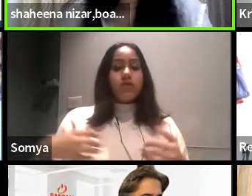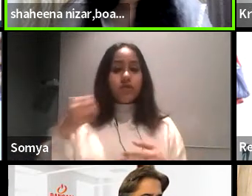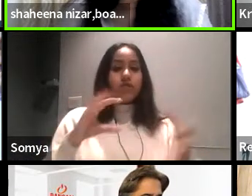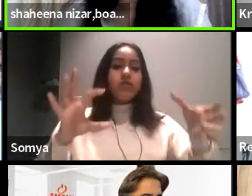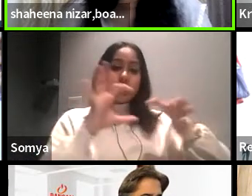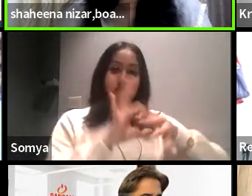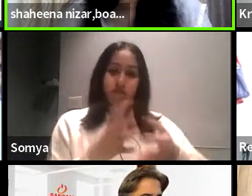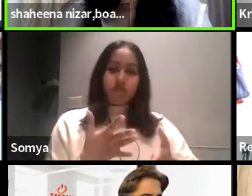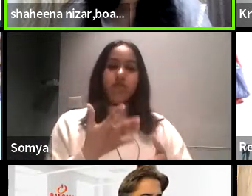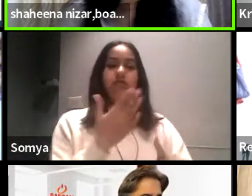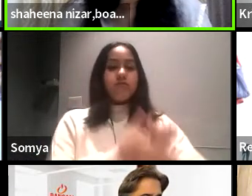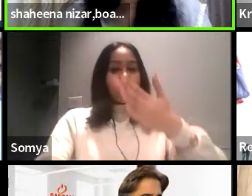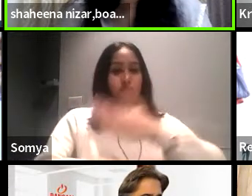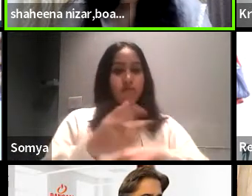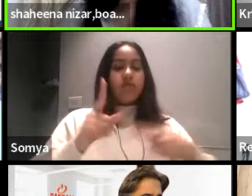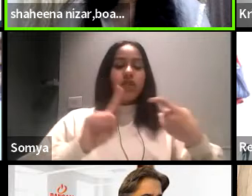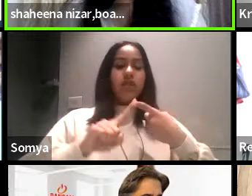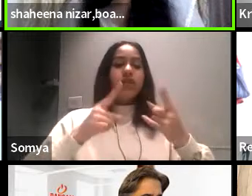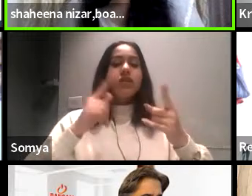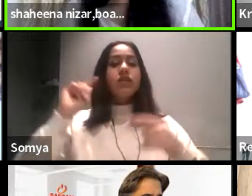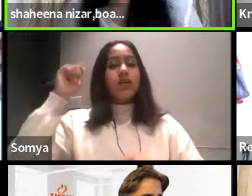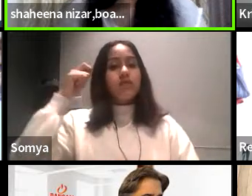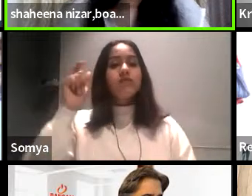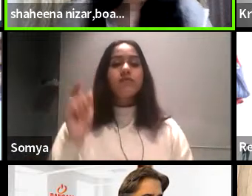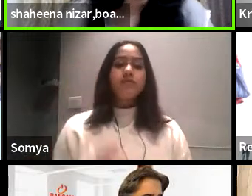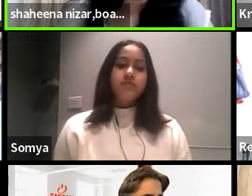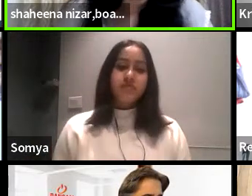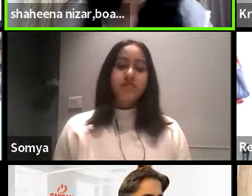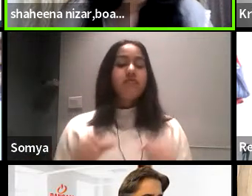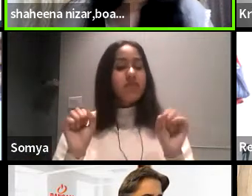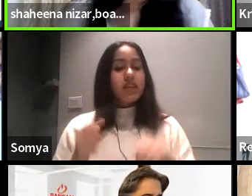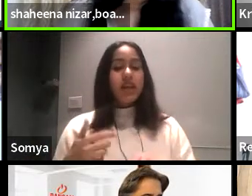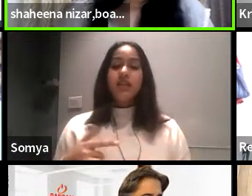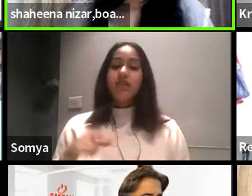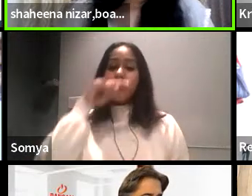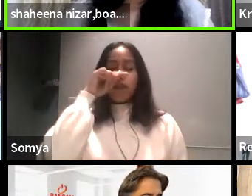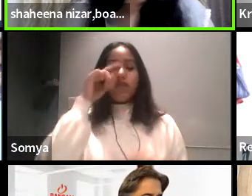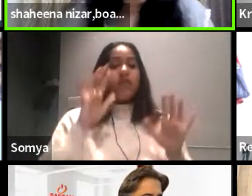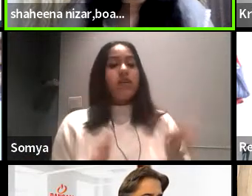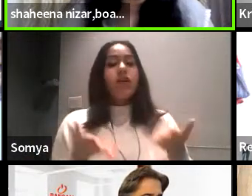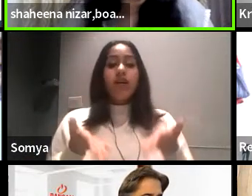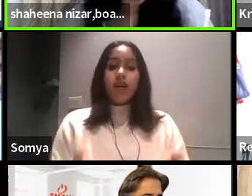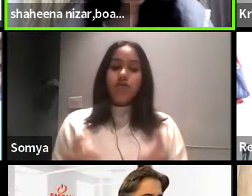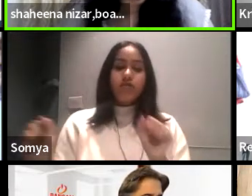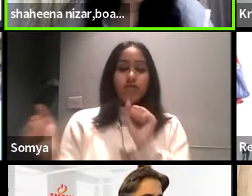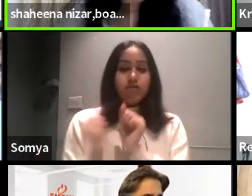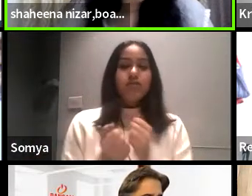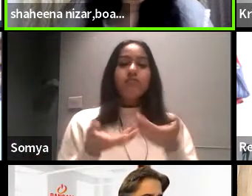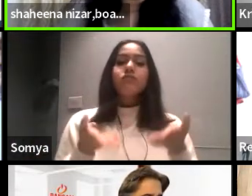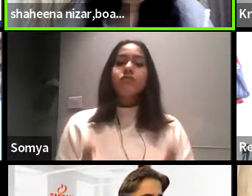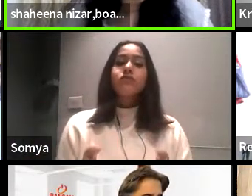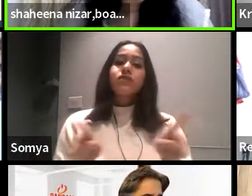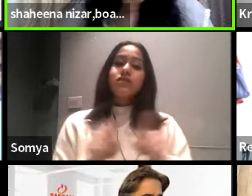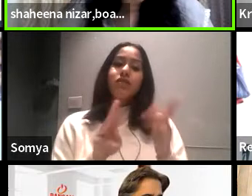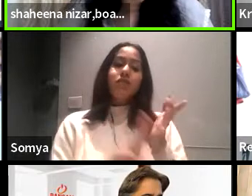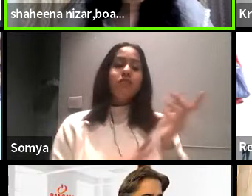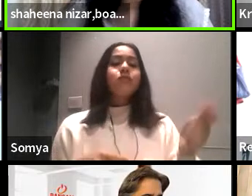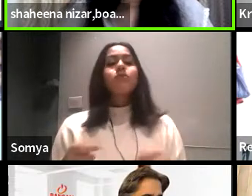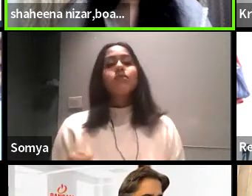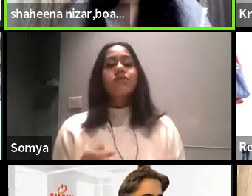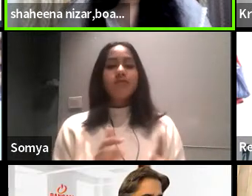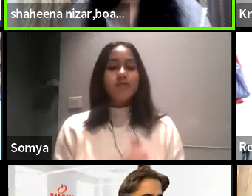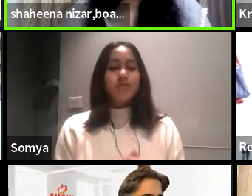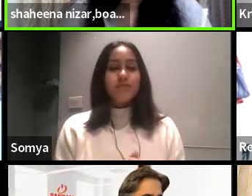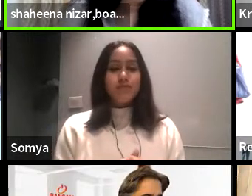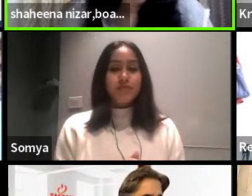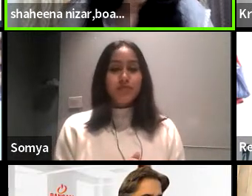English e-Teach, etc. We are really proud to have you with you, Siddhartha ji, as the moderator.